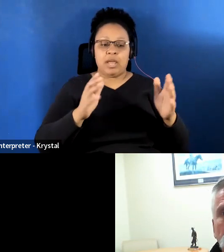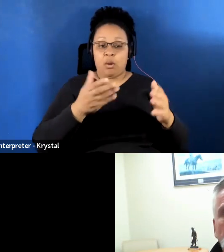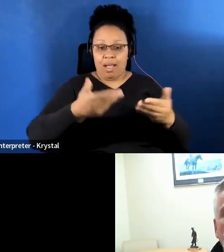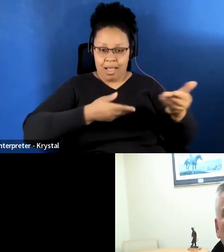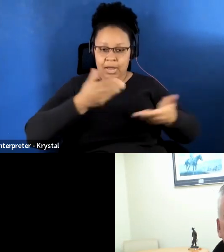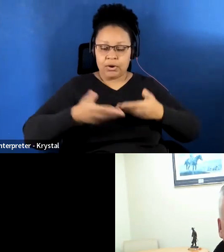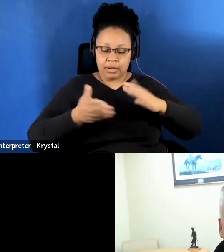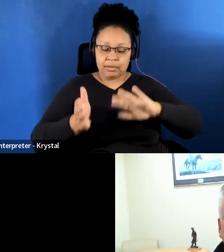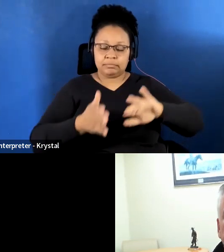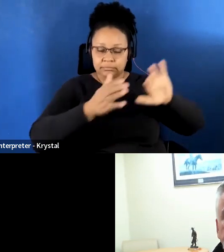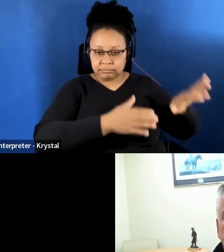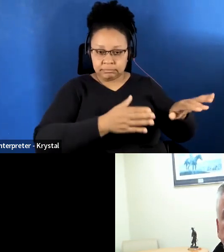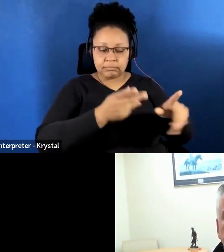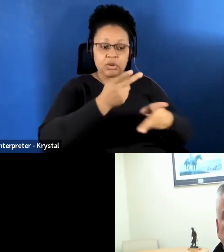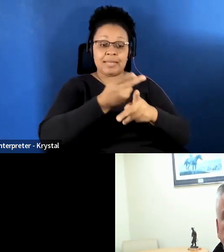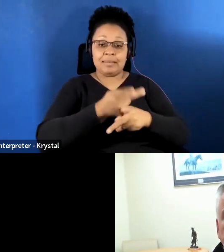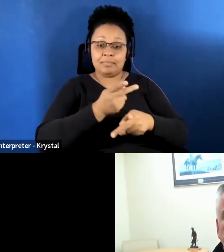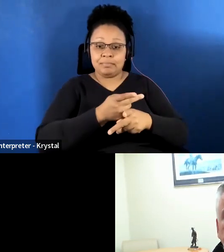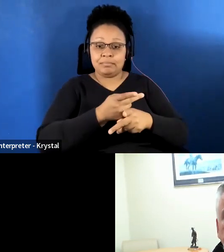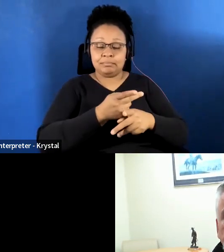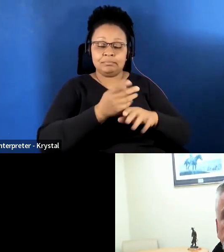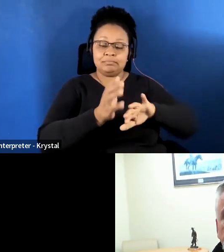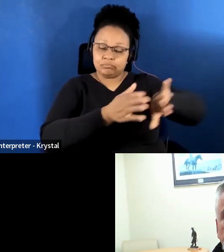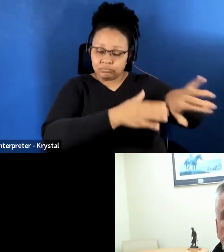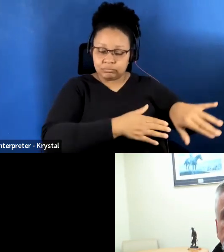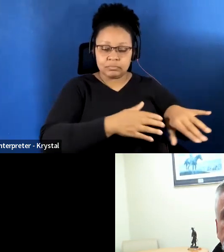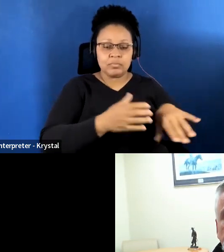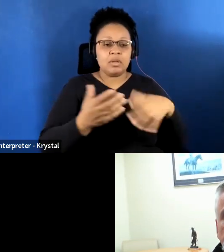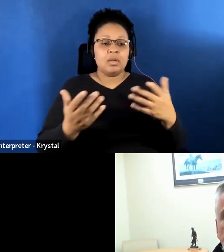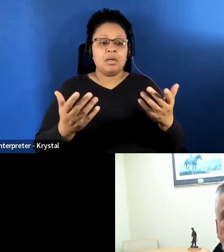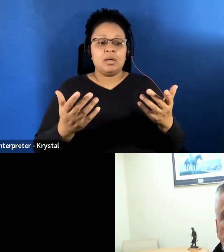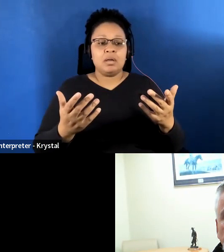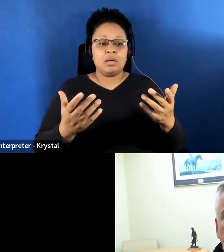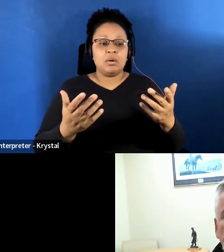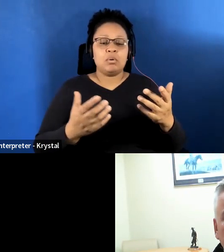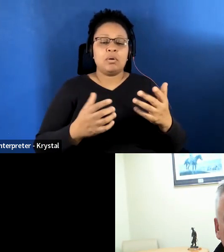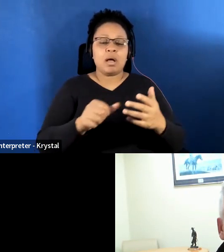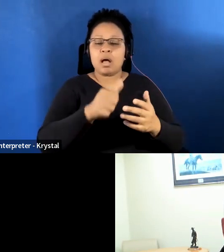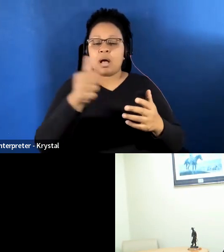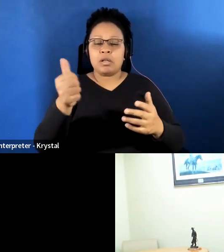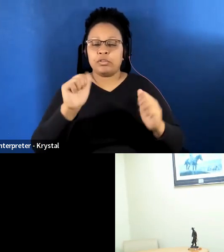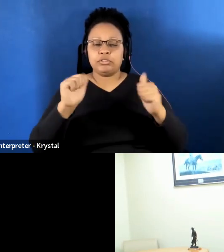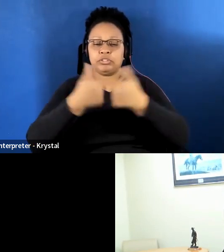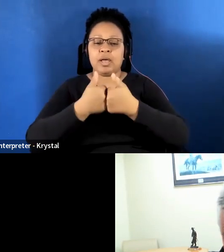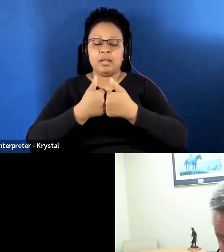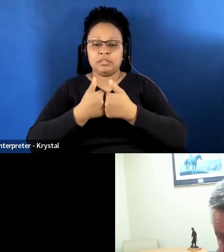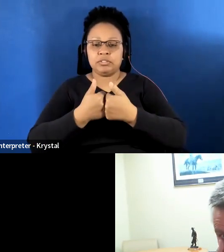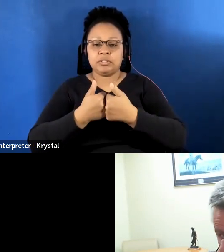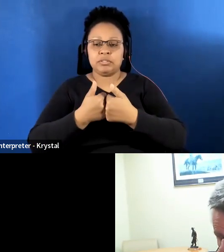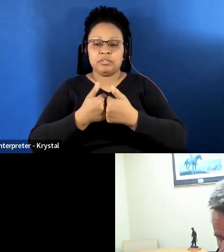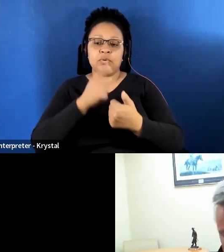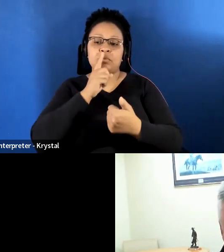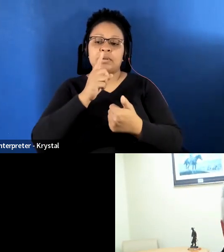hiring and retention right now, what are some of the additional challenges you're